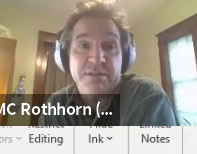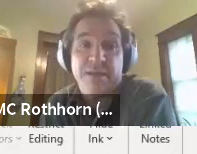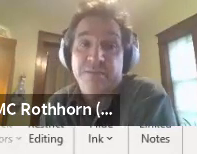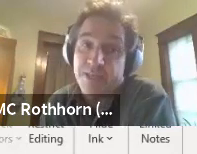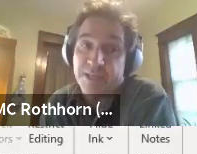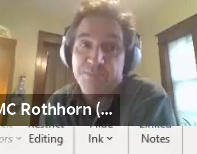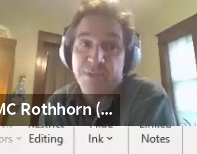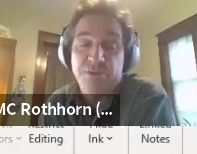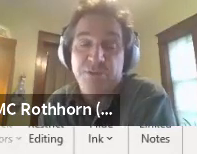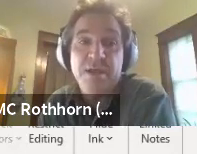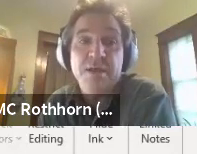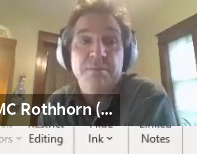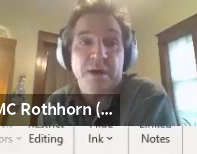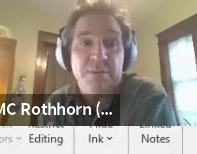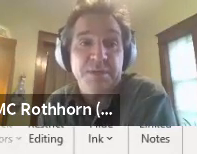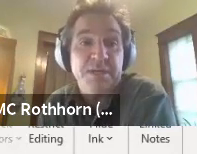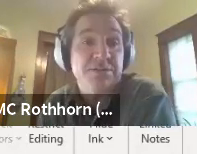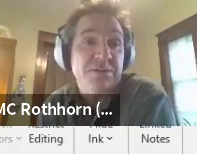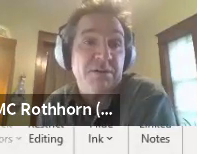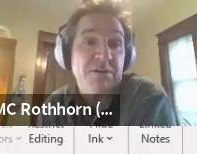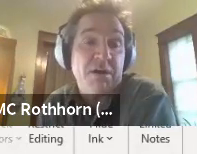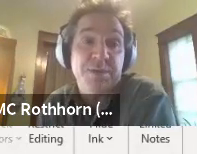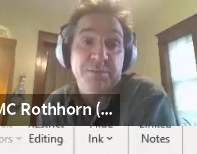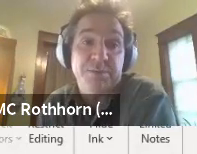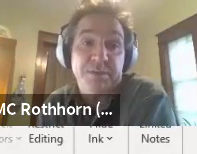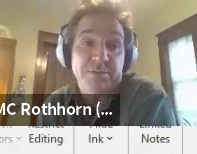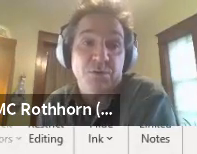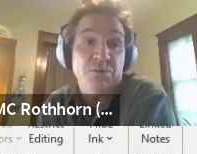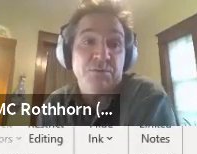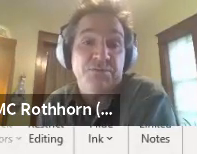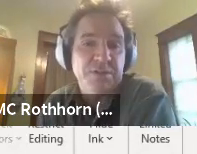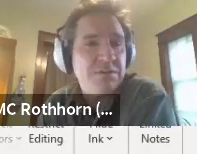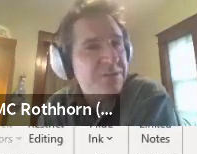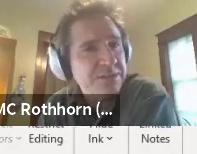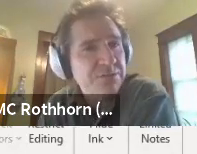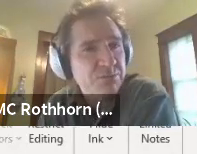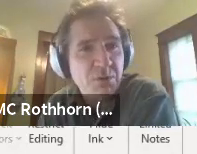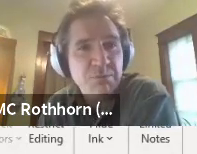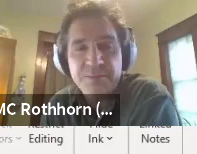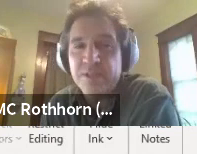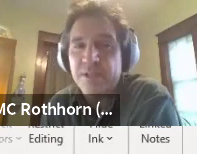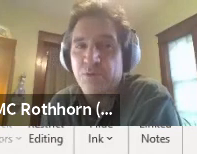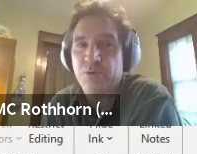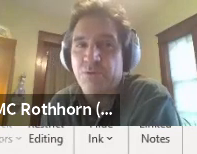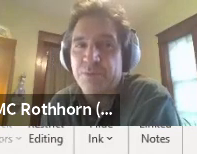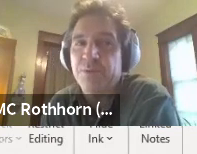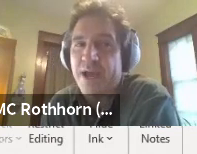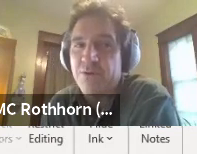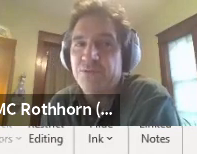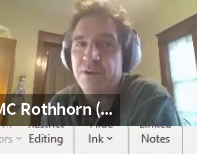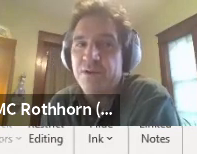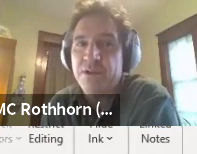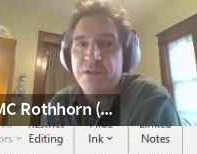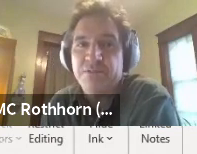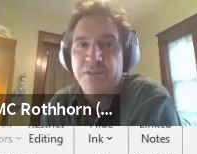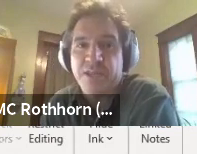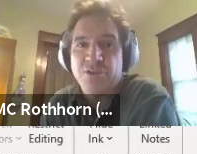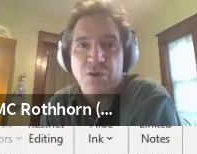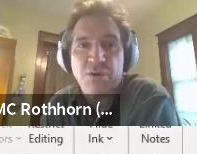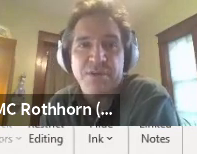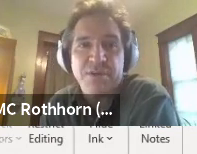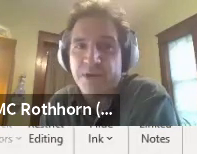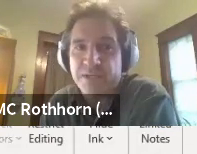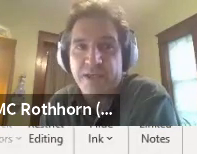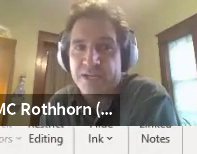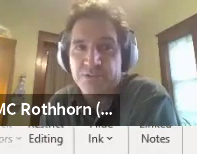this, and maybe they can speak to it, because there are people who fill this role, maybe, like, or there are people out there that they